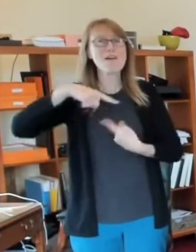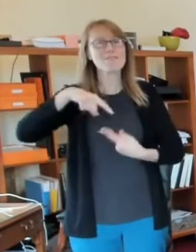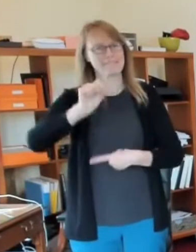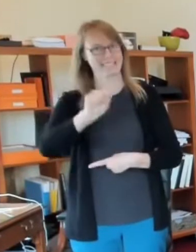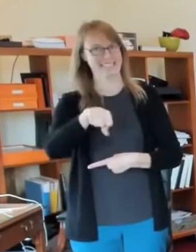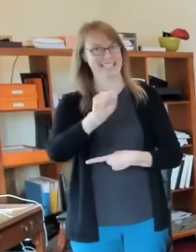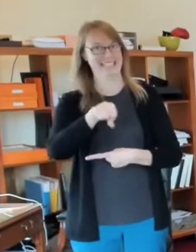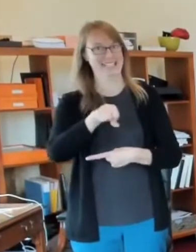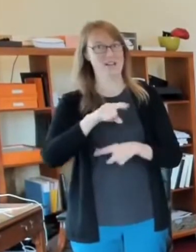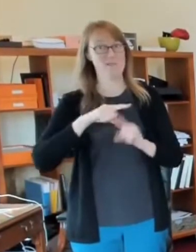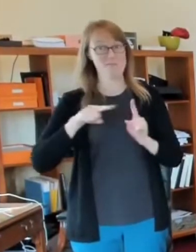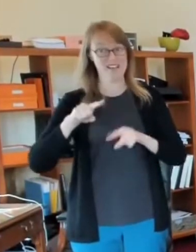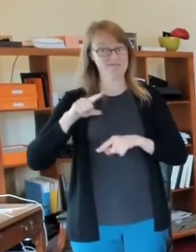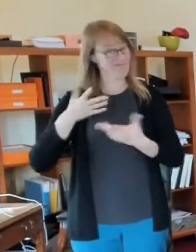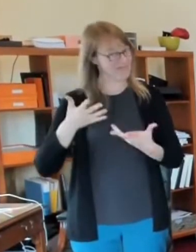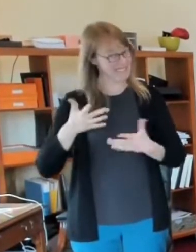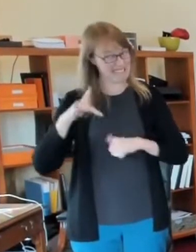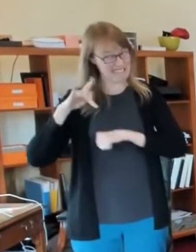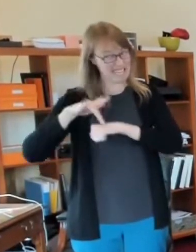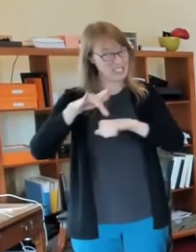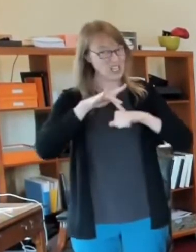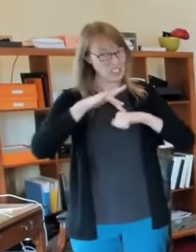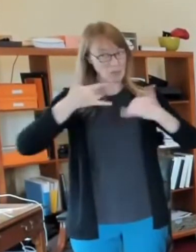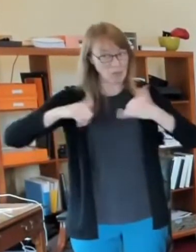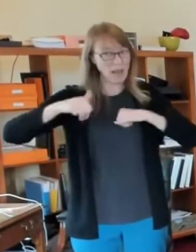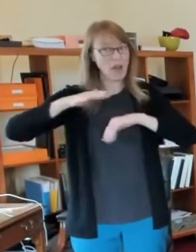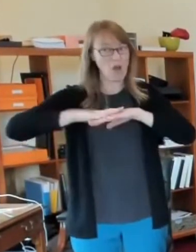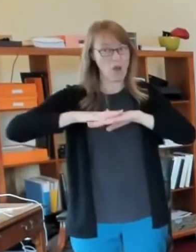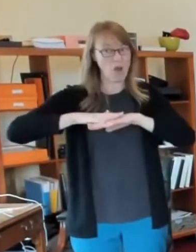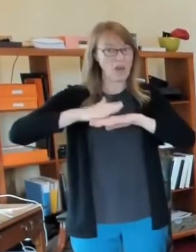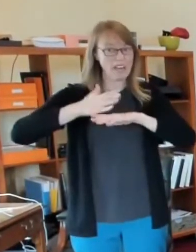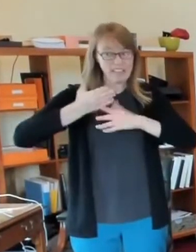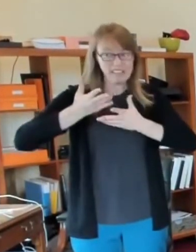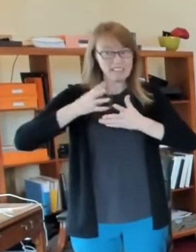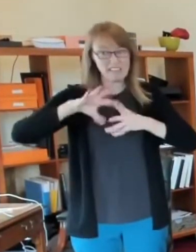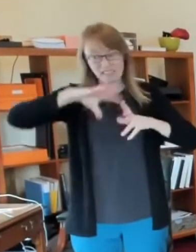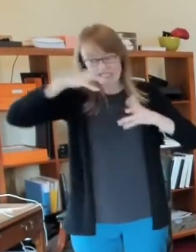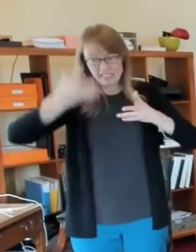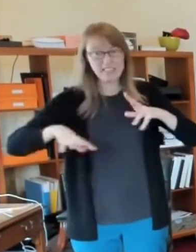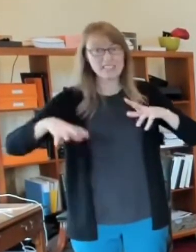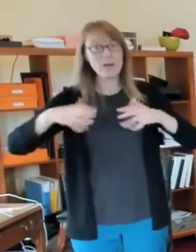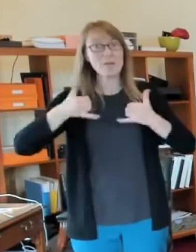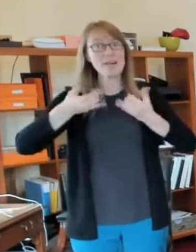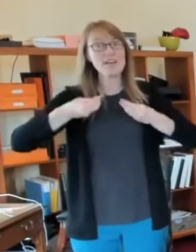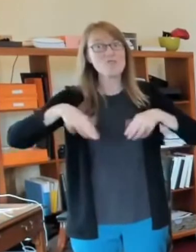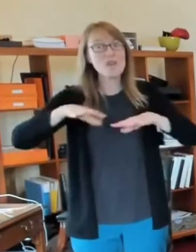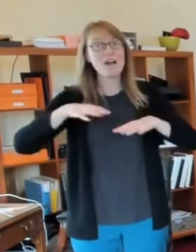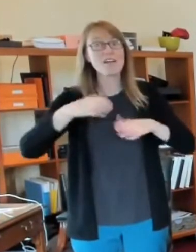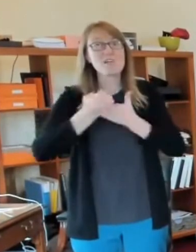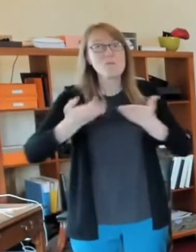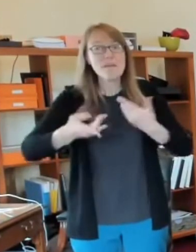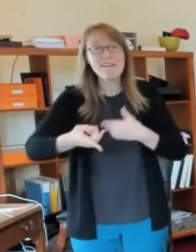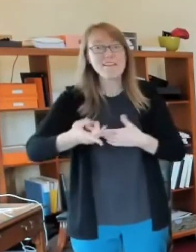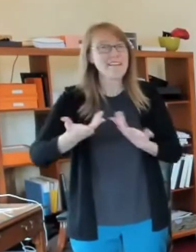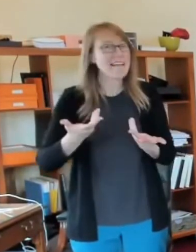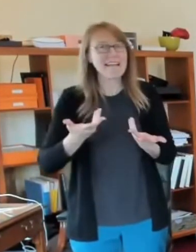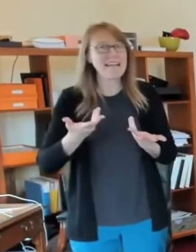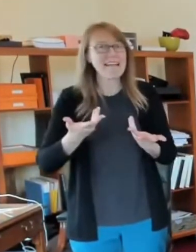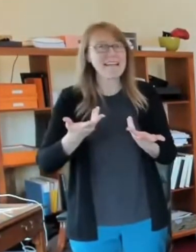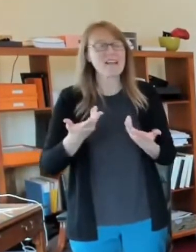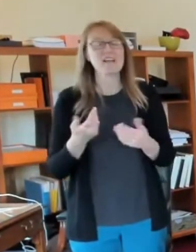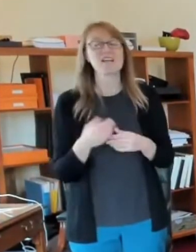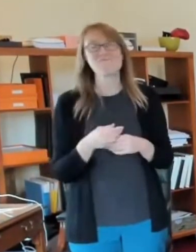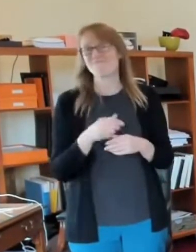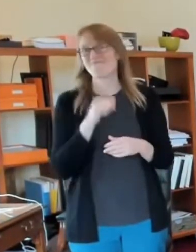it's a very good idea for them to be playing on playground equipment, because it's not possible to clean it between